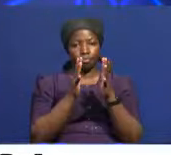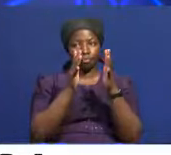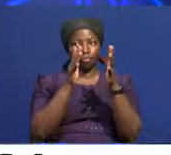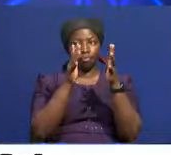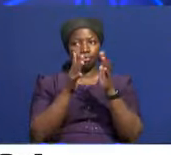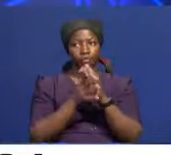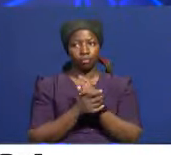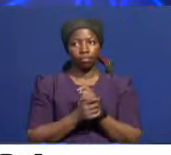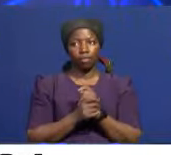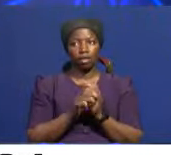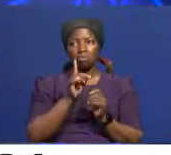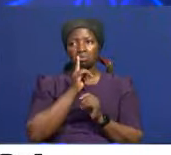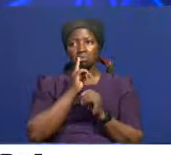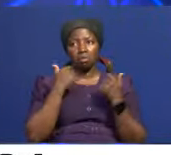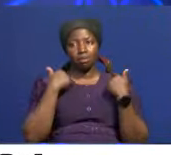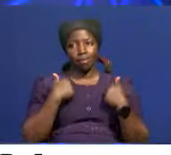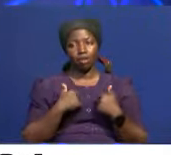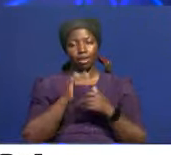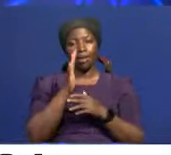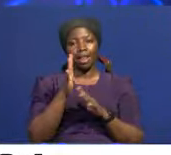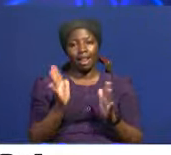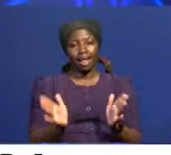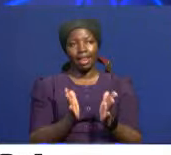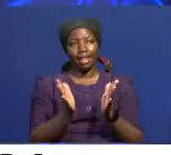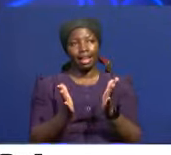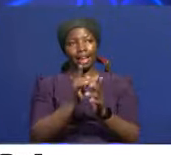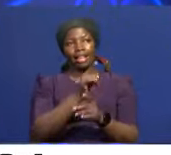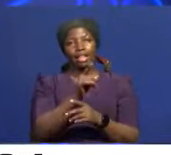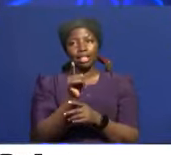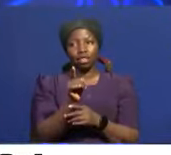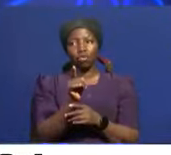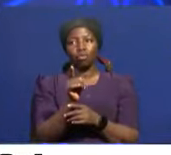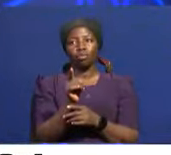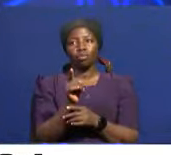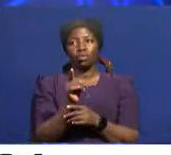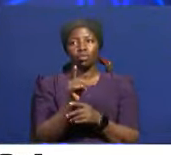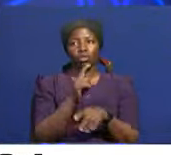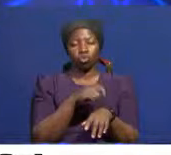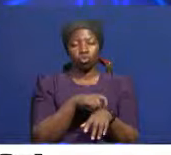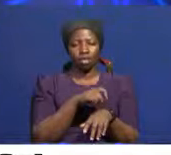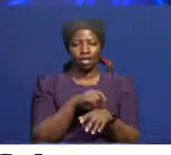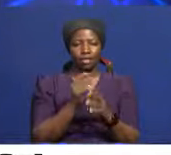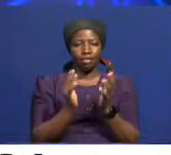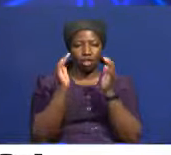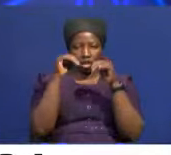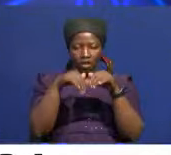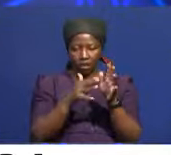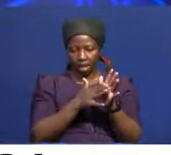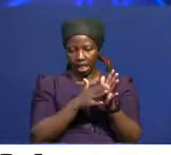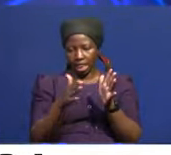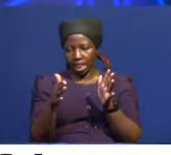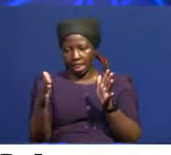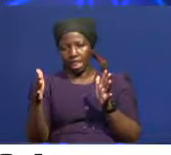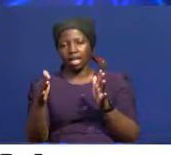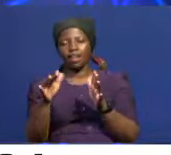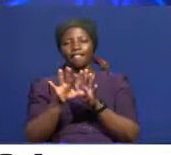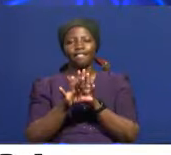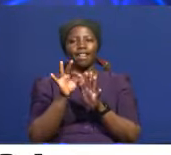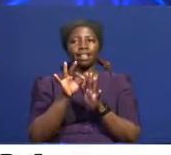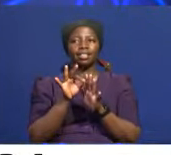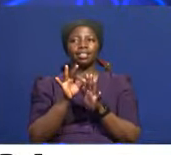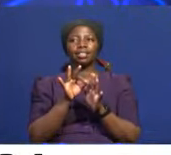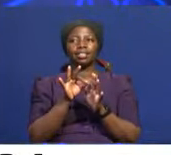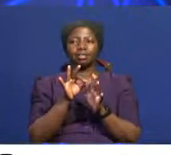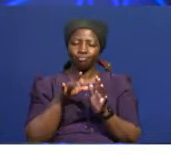So I will encourage you somewhere in between this conference to find your way